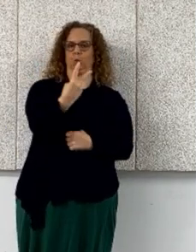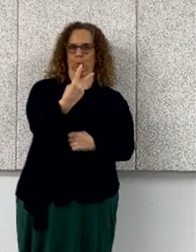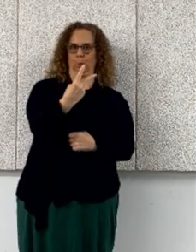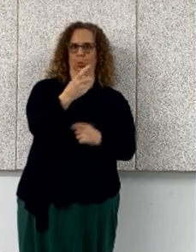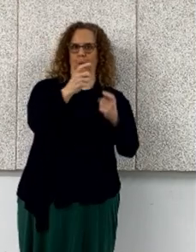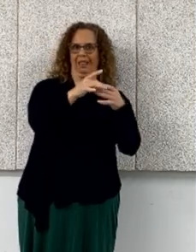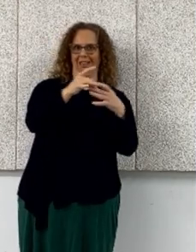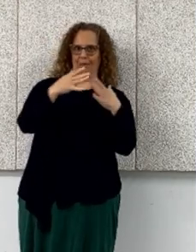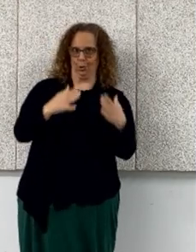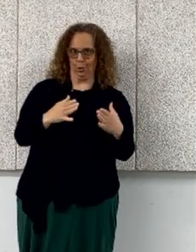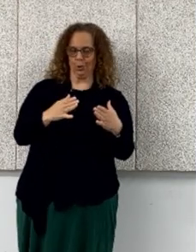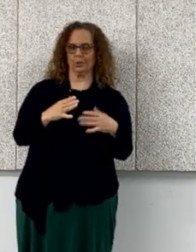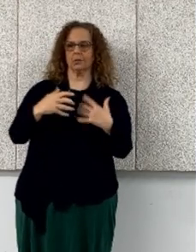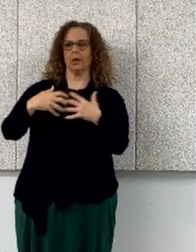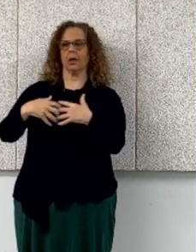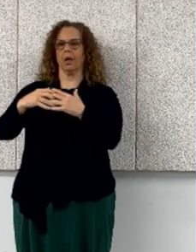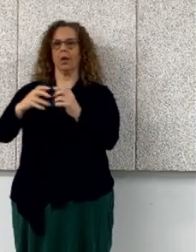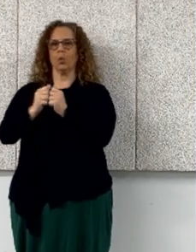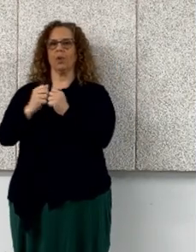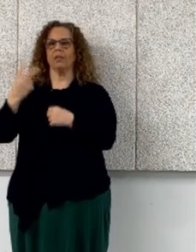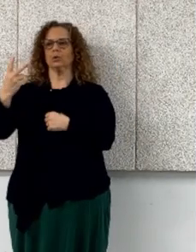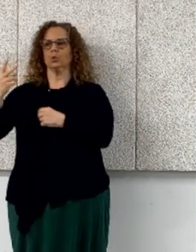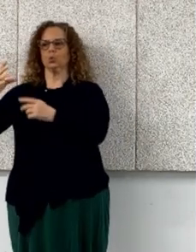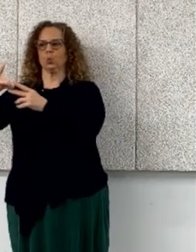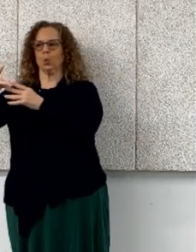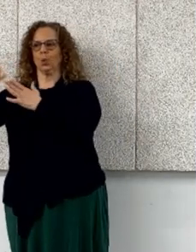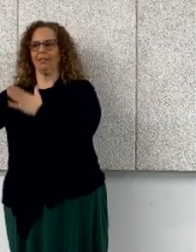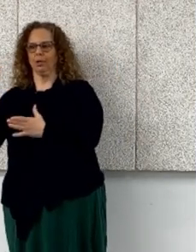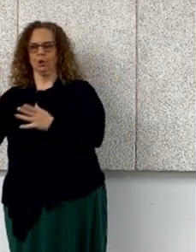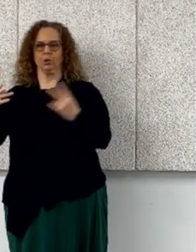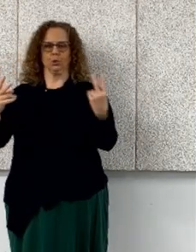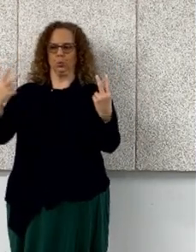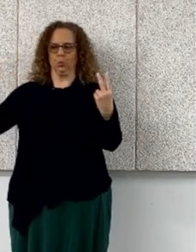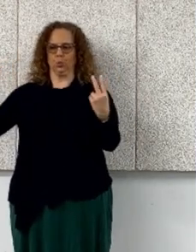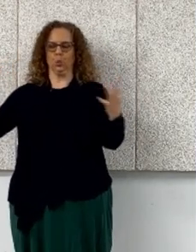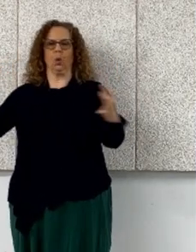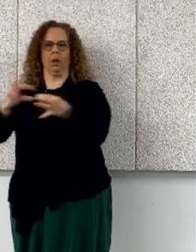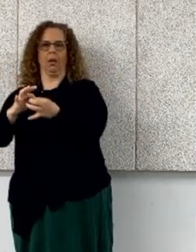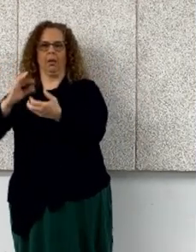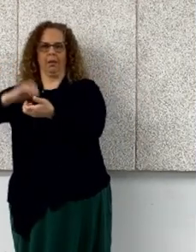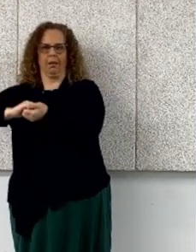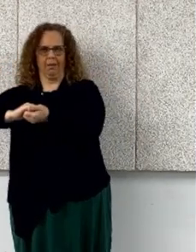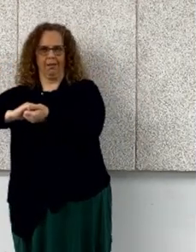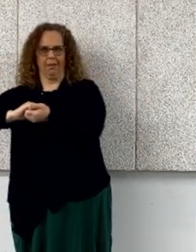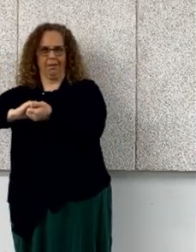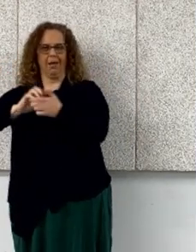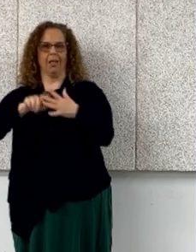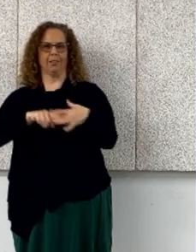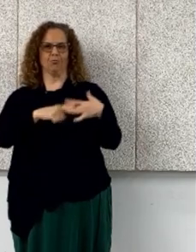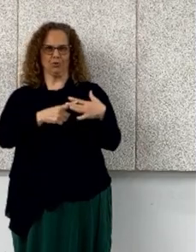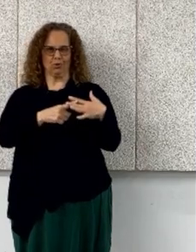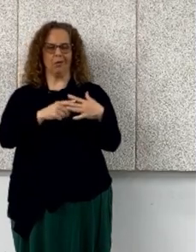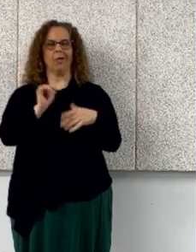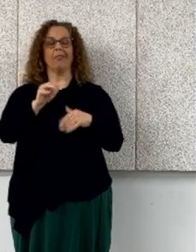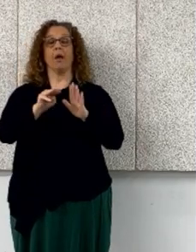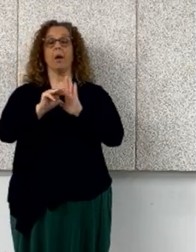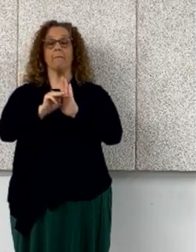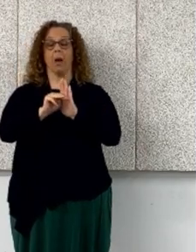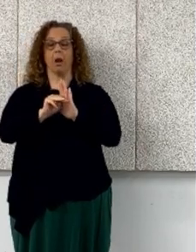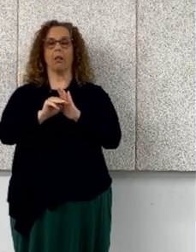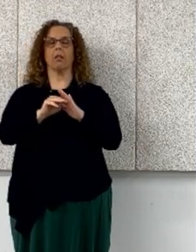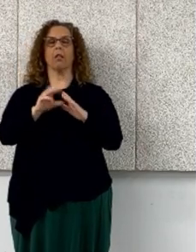co-founded HERE with another company with two leaders. So there were four of us leading HERE when we first started. Mm. We were also modeled as an